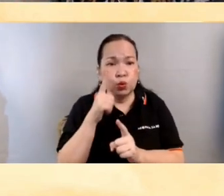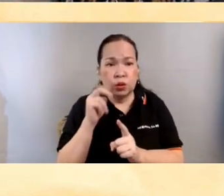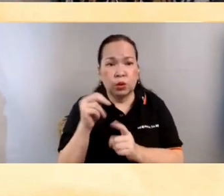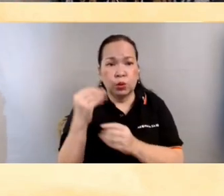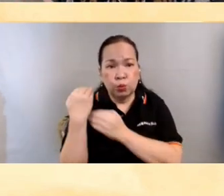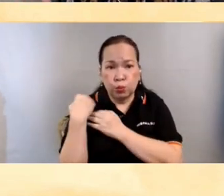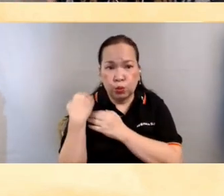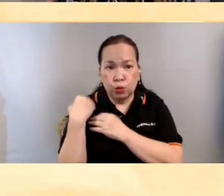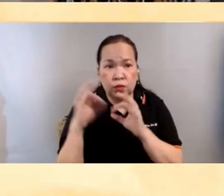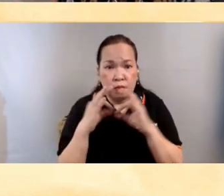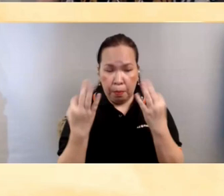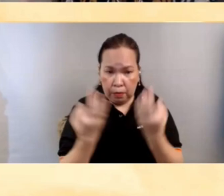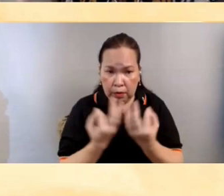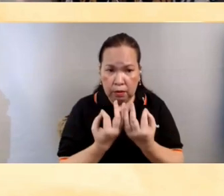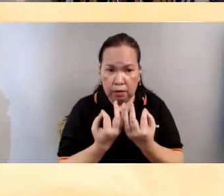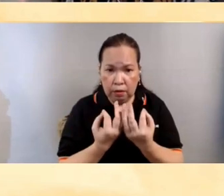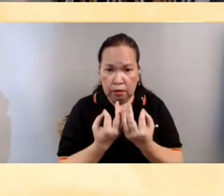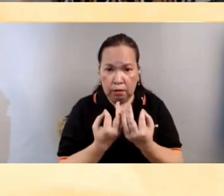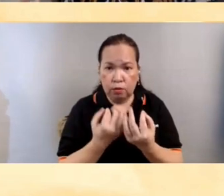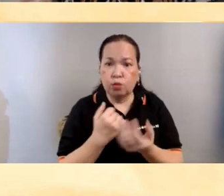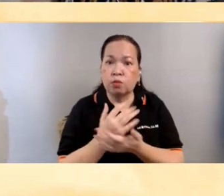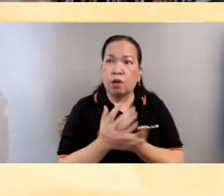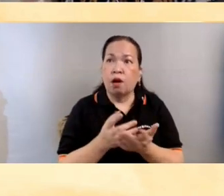and therefore feeling sense of guilt